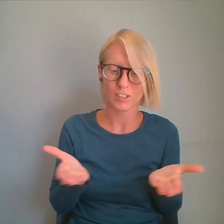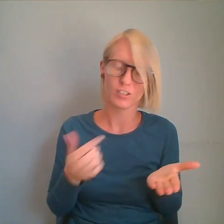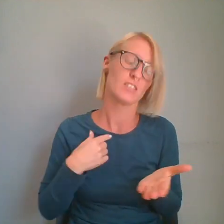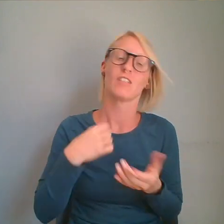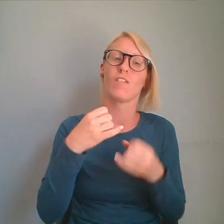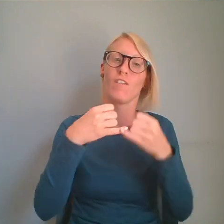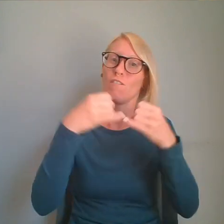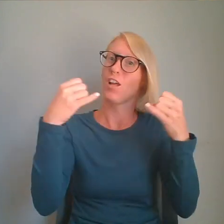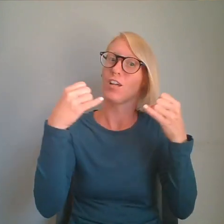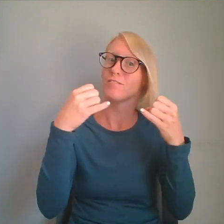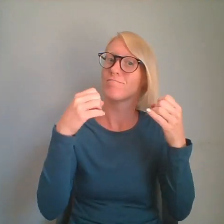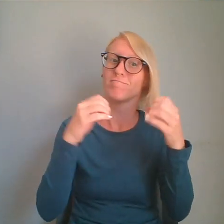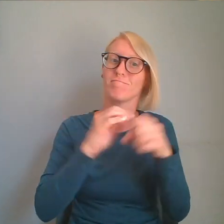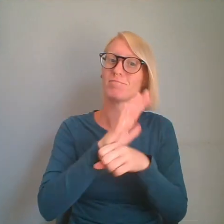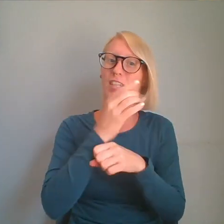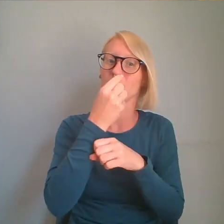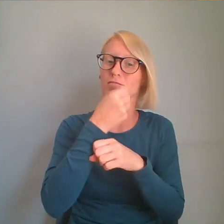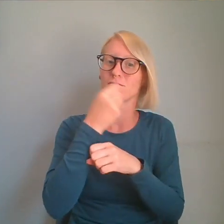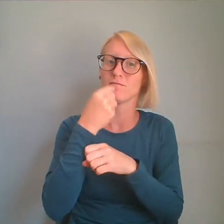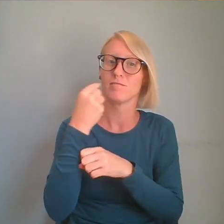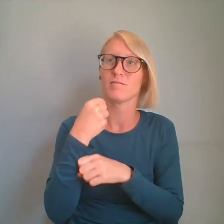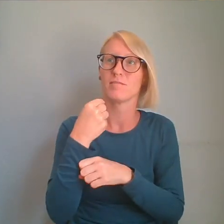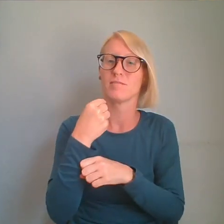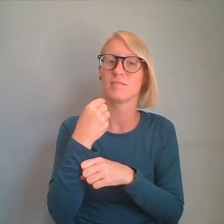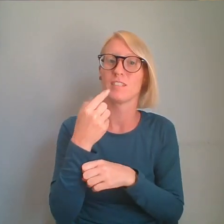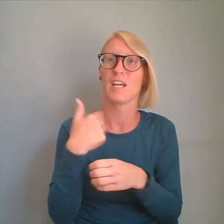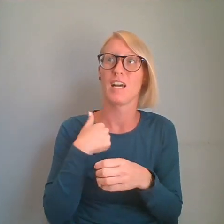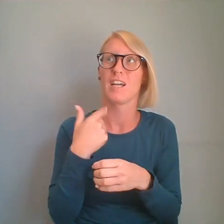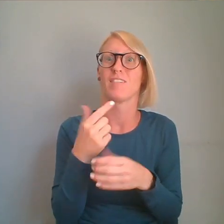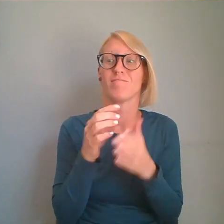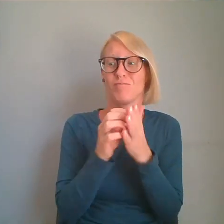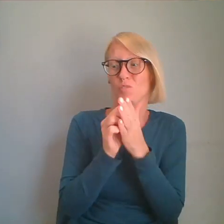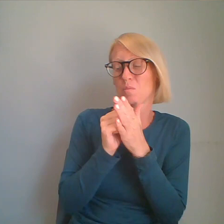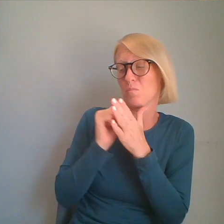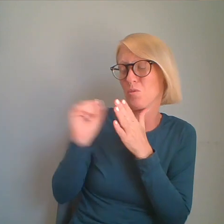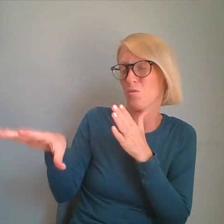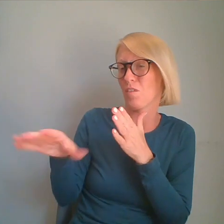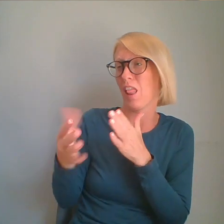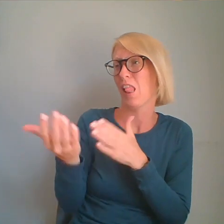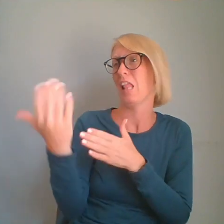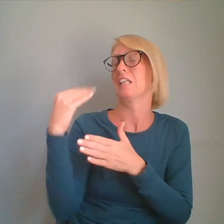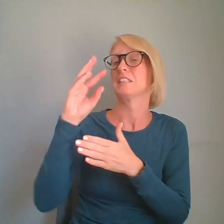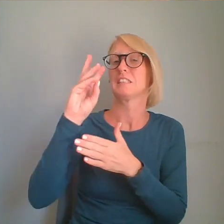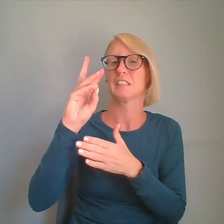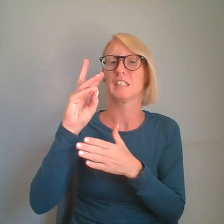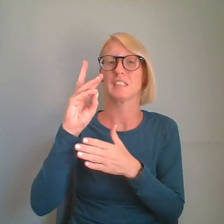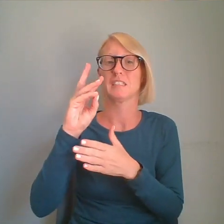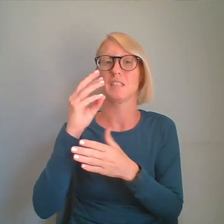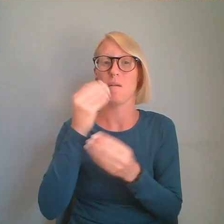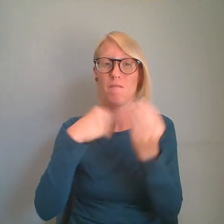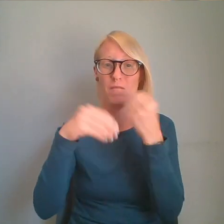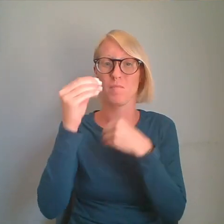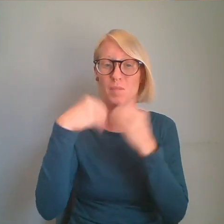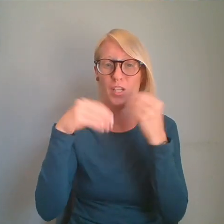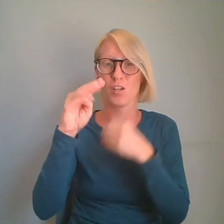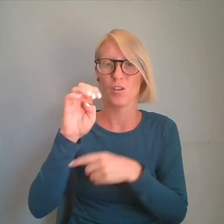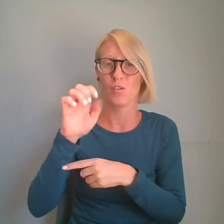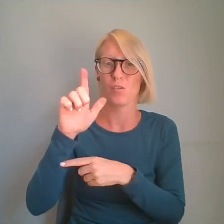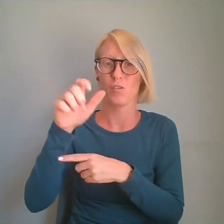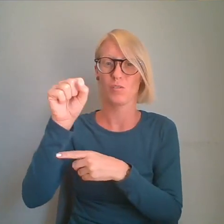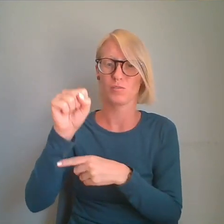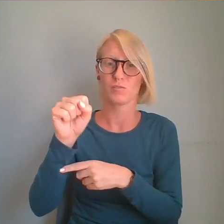I have to take basically the last 6 meals out of their teeth, and it's kind of gross. So, thank you for flossing.